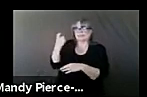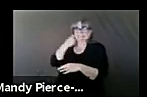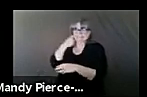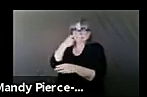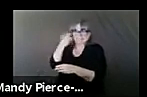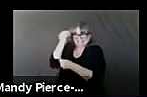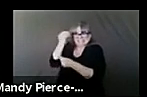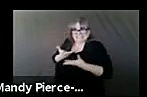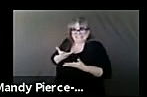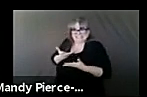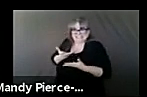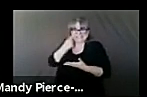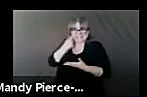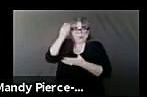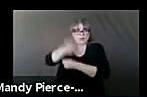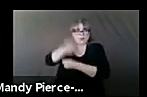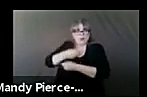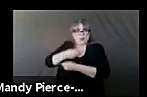slide.